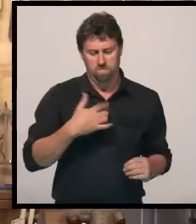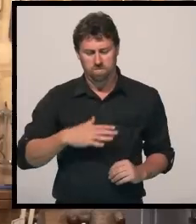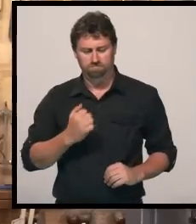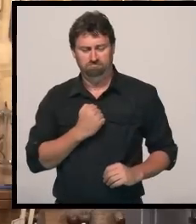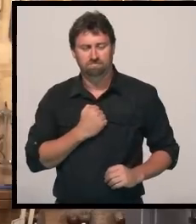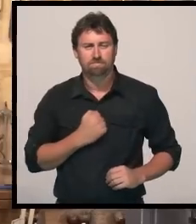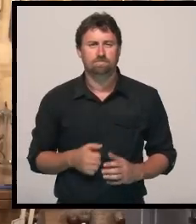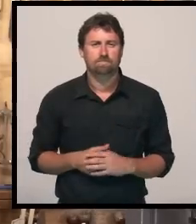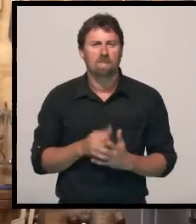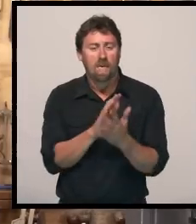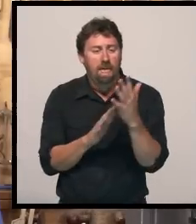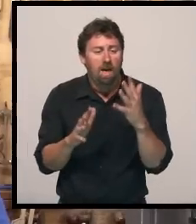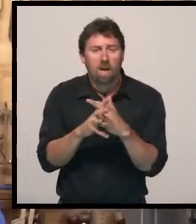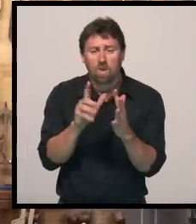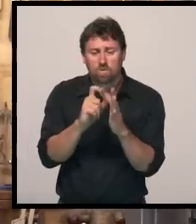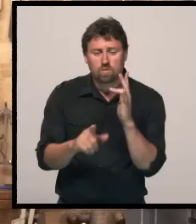you can use,